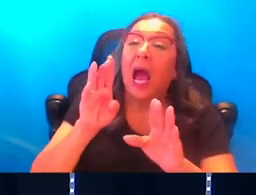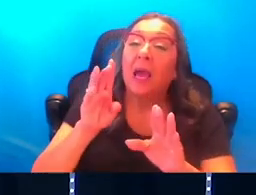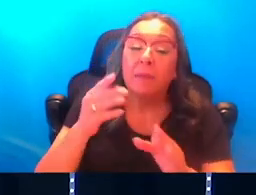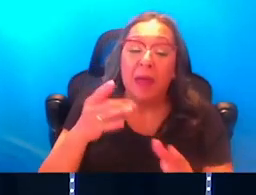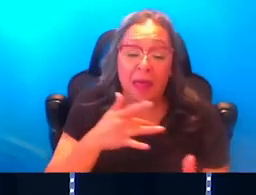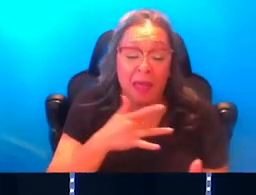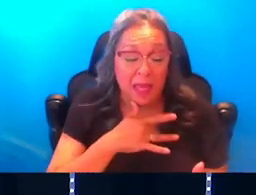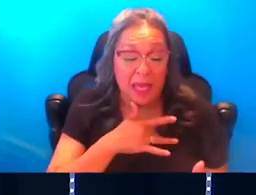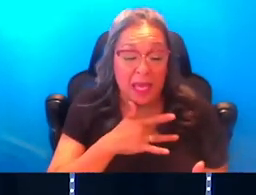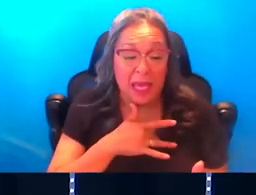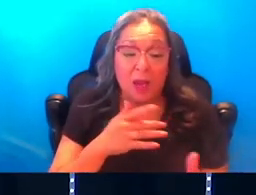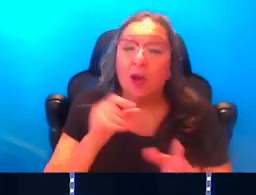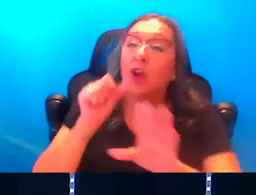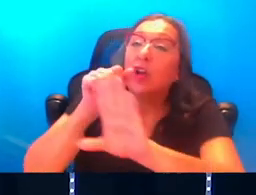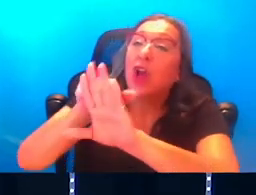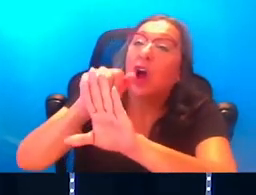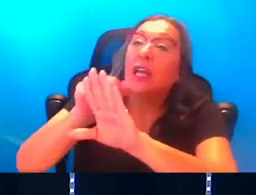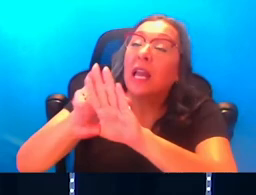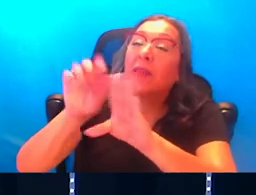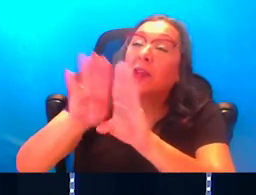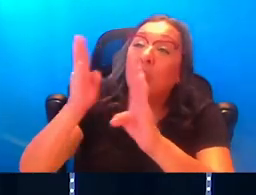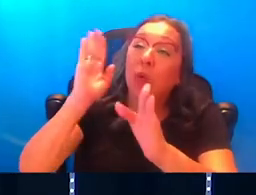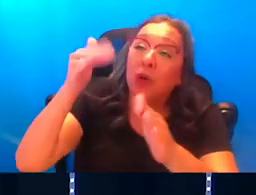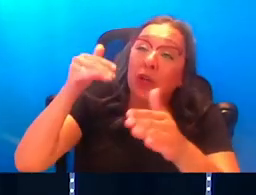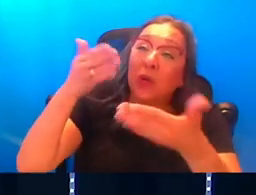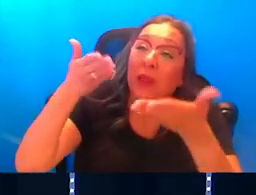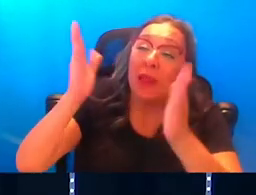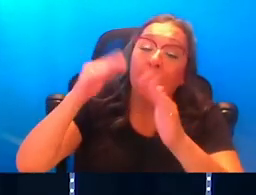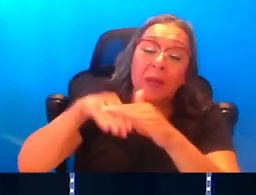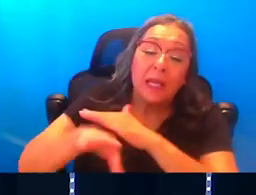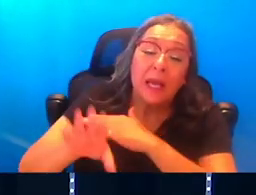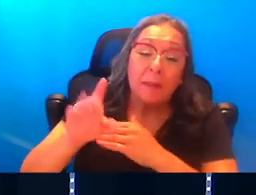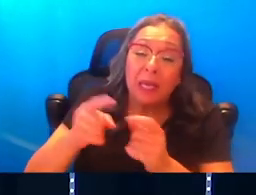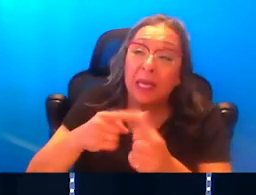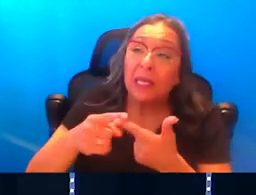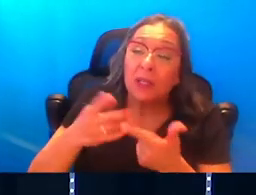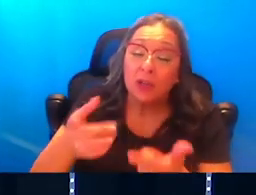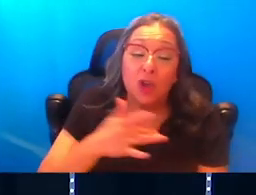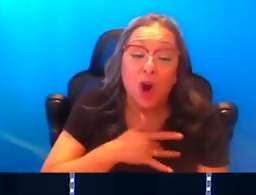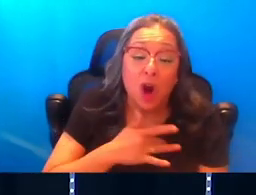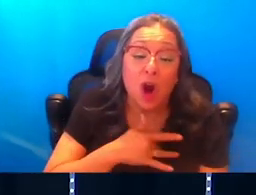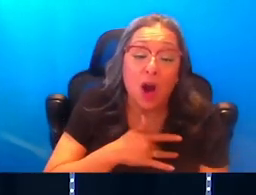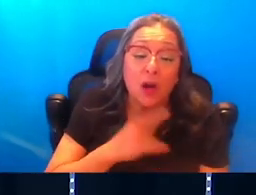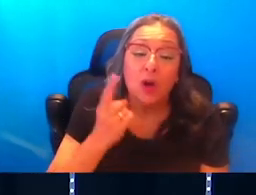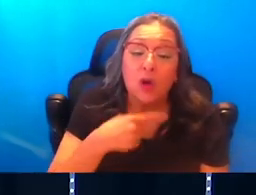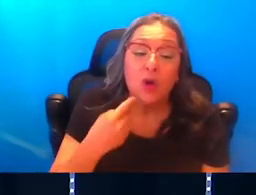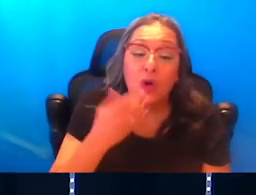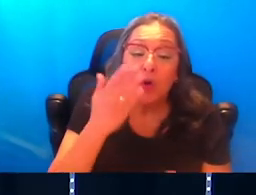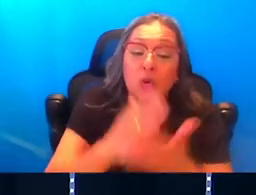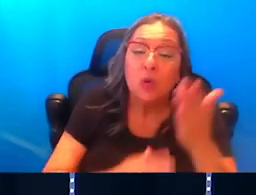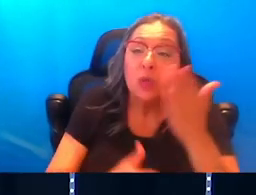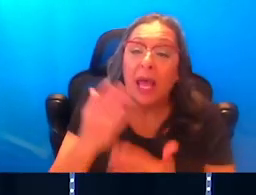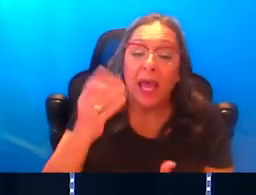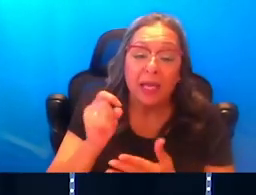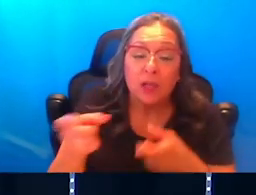heart, and I'm knocking, and will you let me in? And guess what? Whose hand is on the door handle? Yours